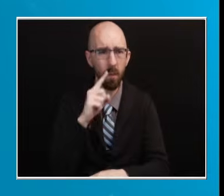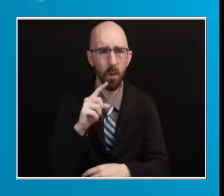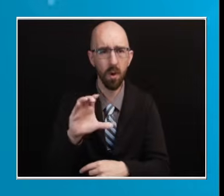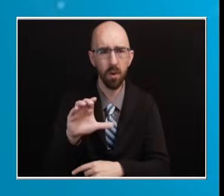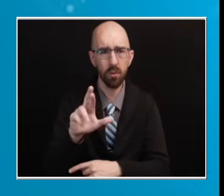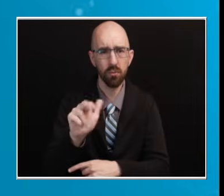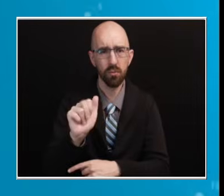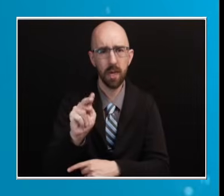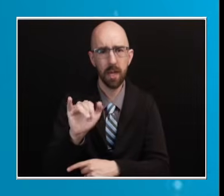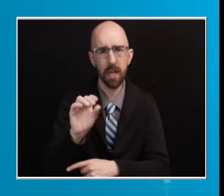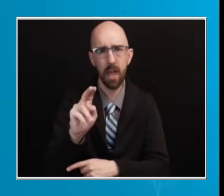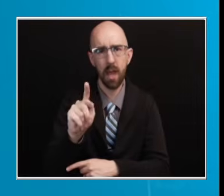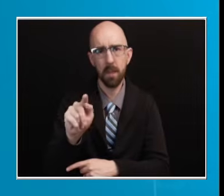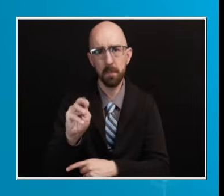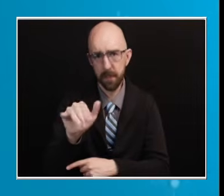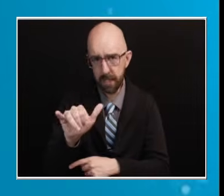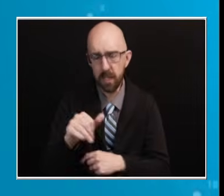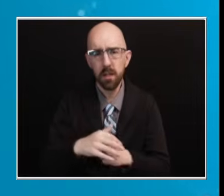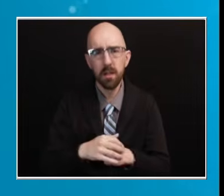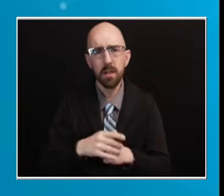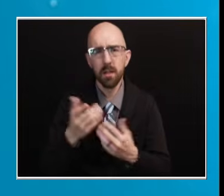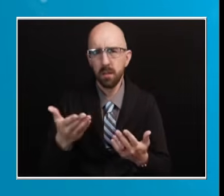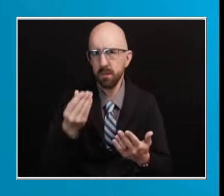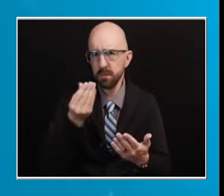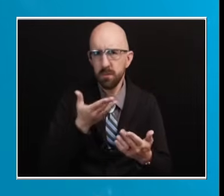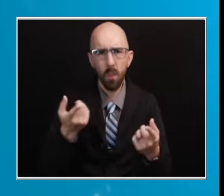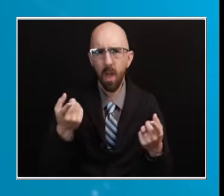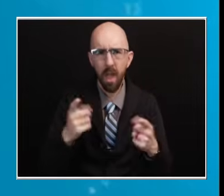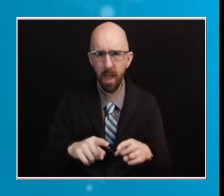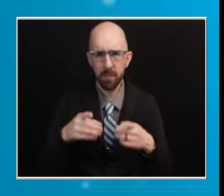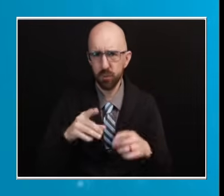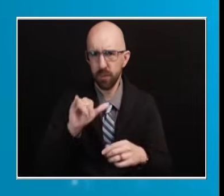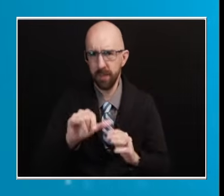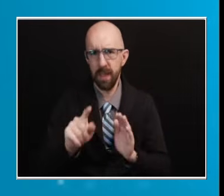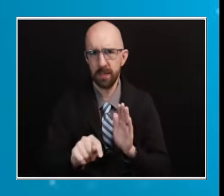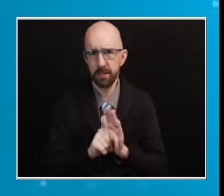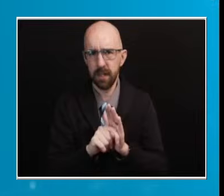craniotomy. Can you tell us what happened during that time?